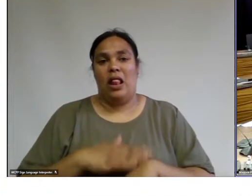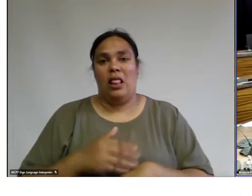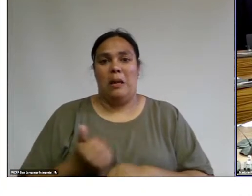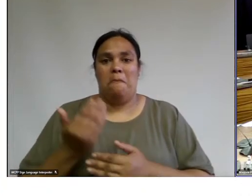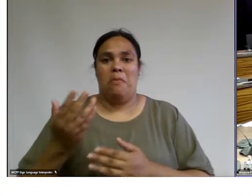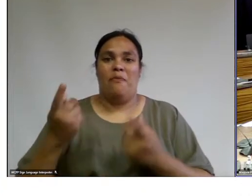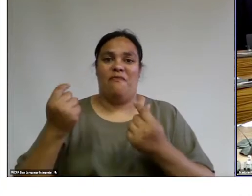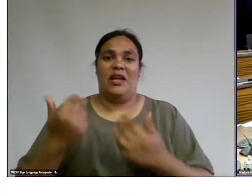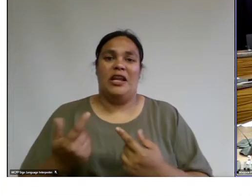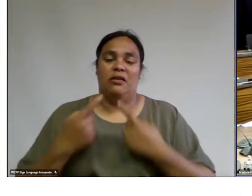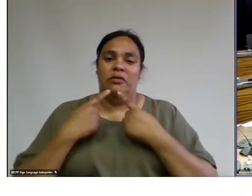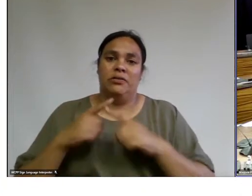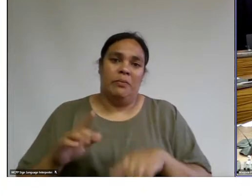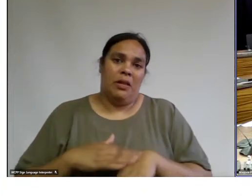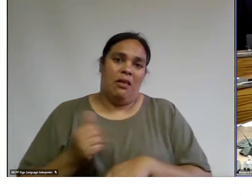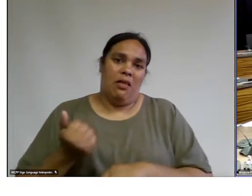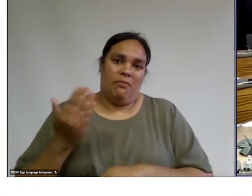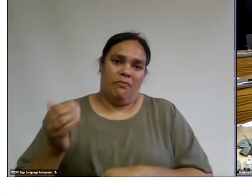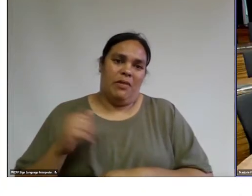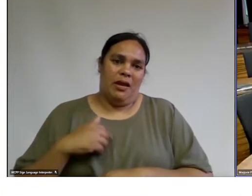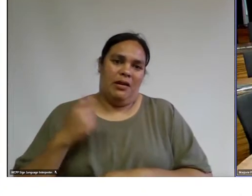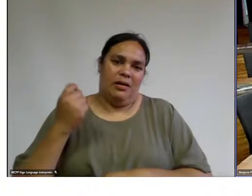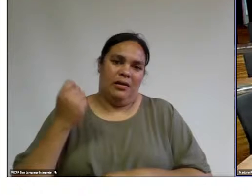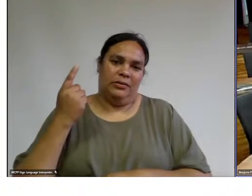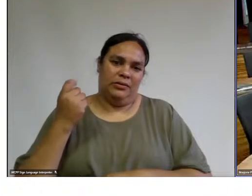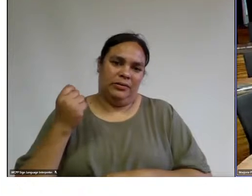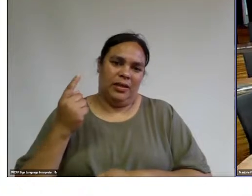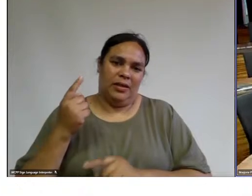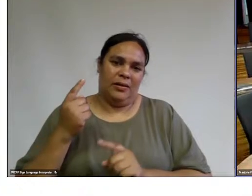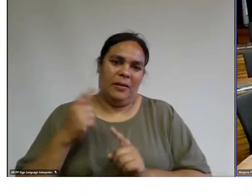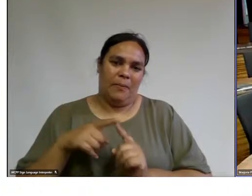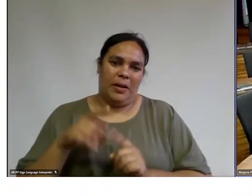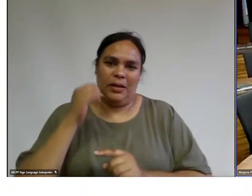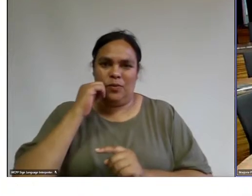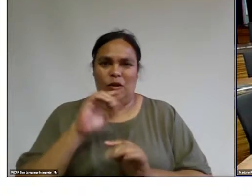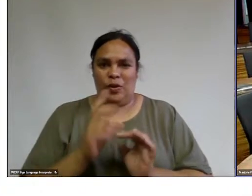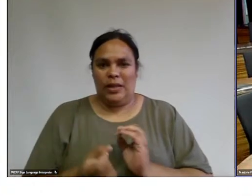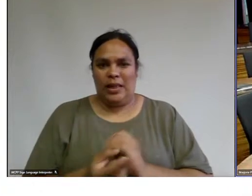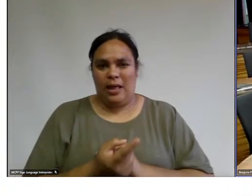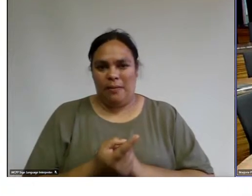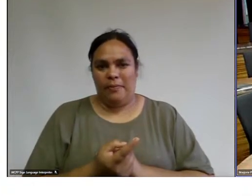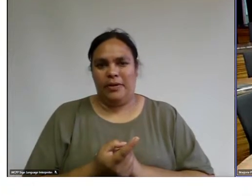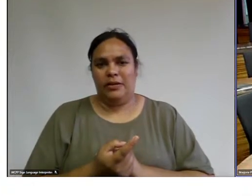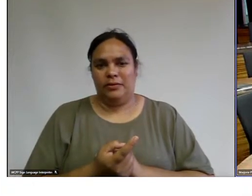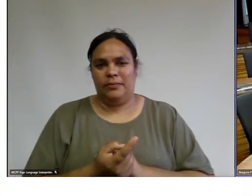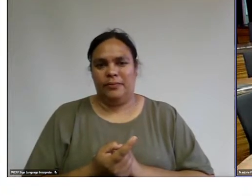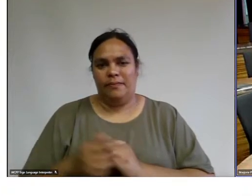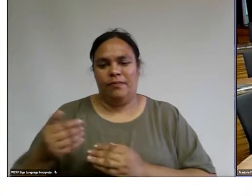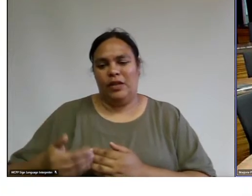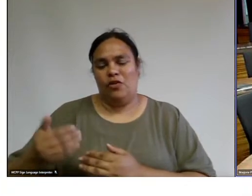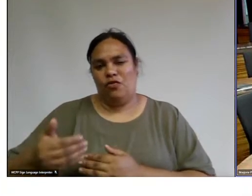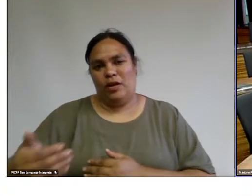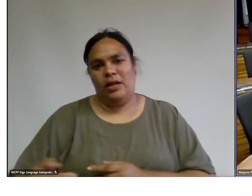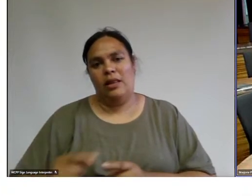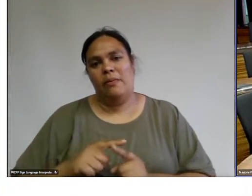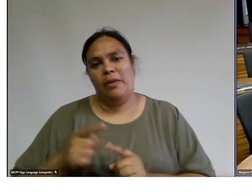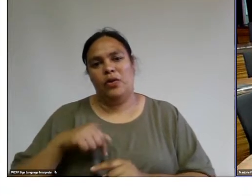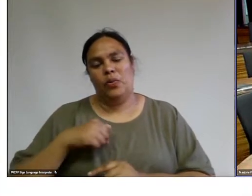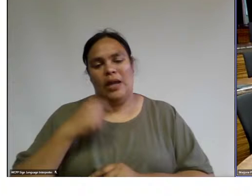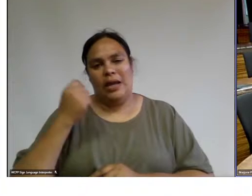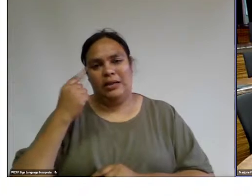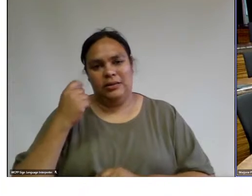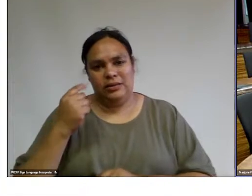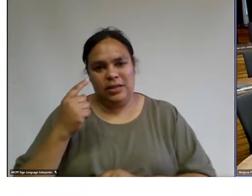statements. So that is understandably regrettable. It's not something that happens regularly. So we understand the